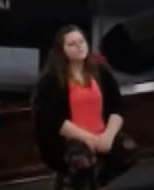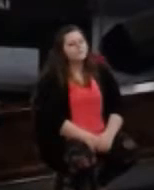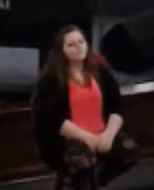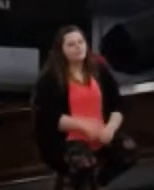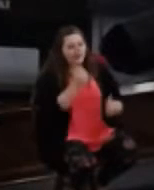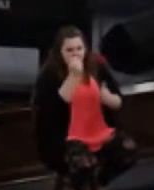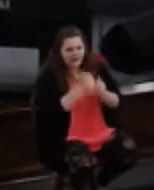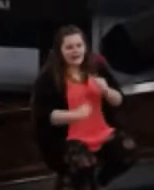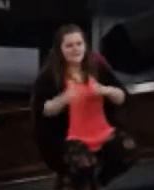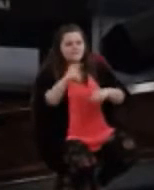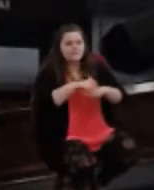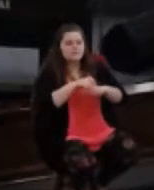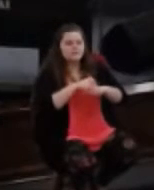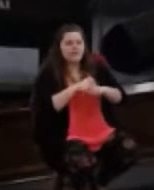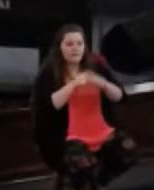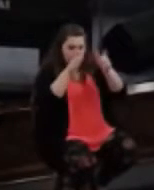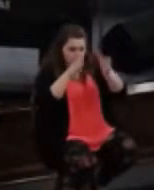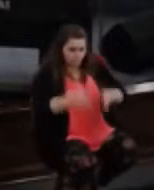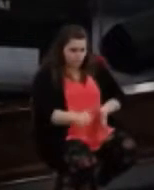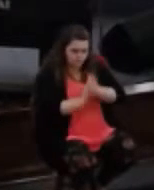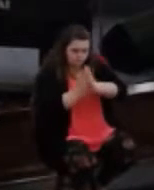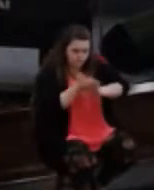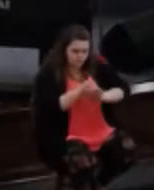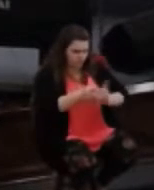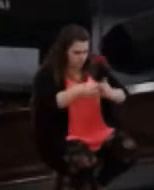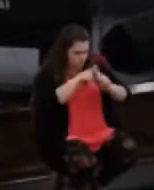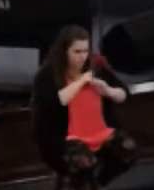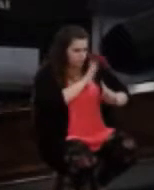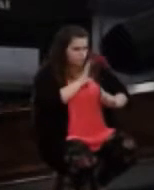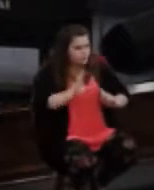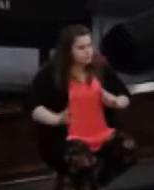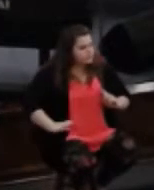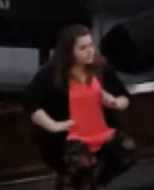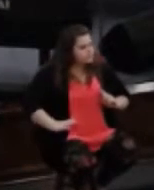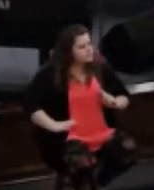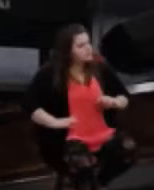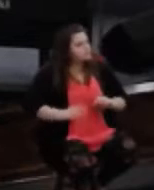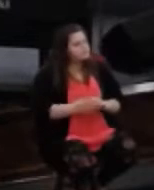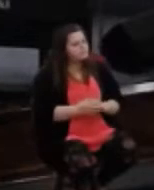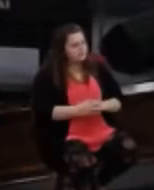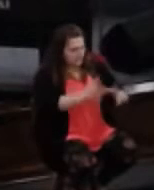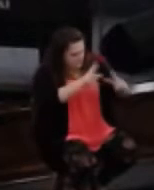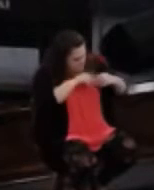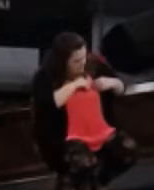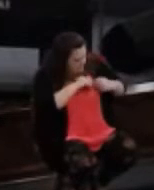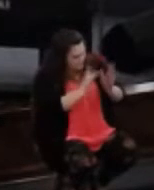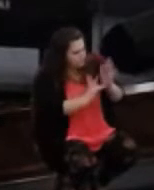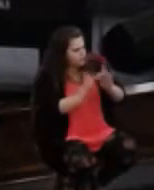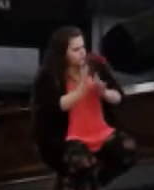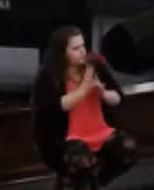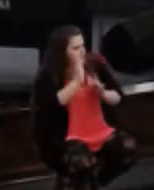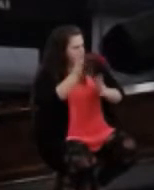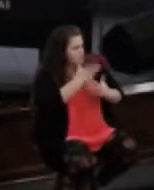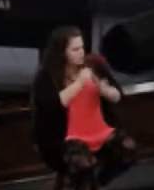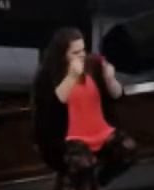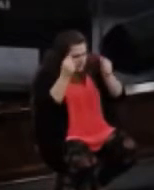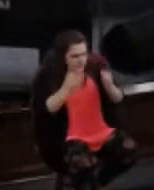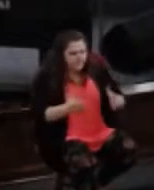Every time somebody becomes a Christian, every time somebody accepts Jesus as their